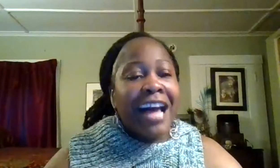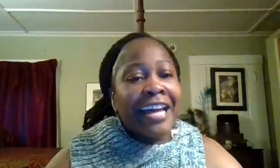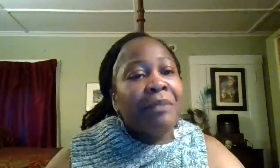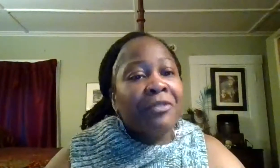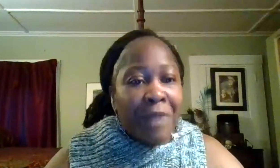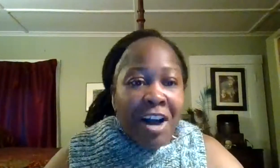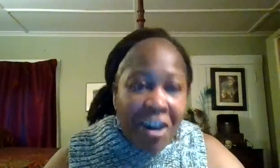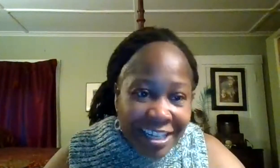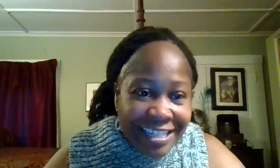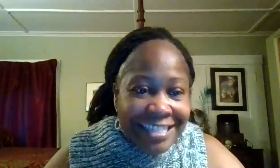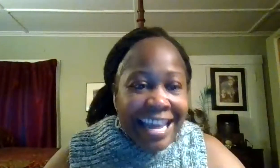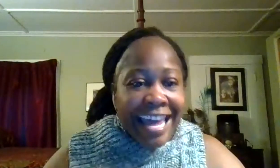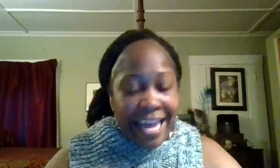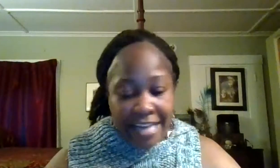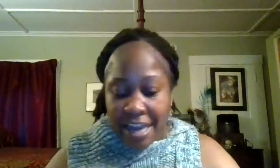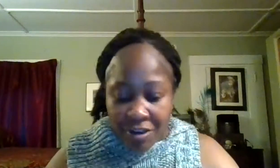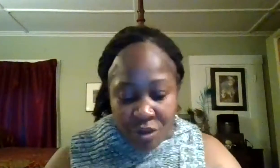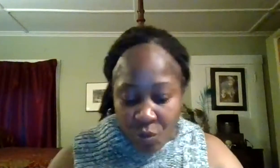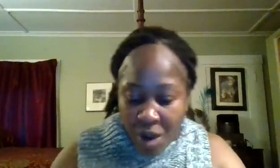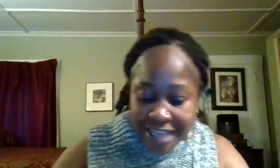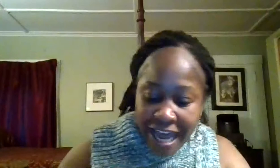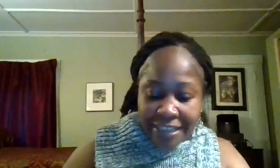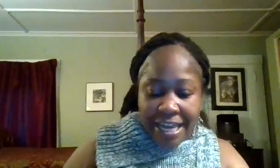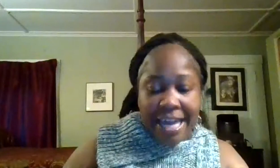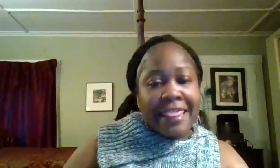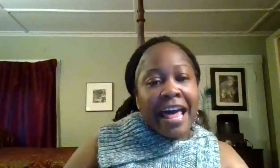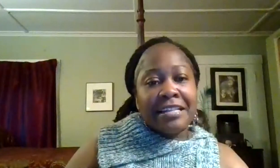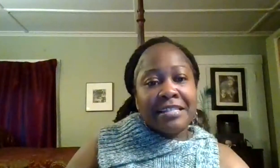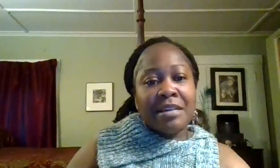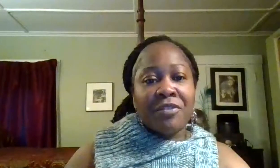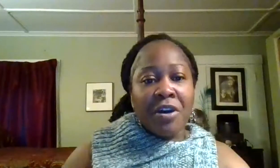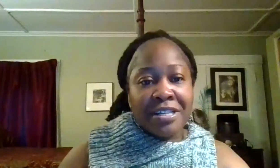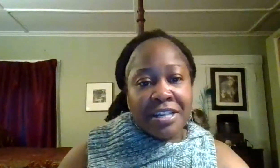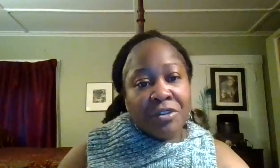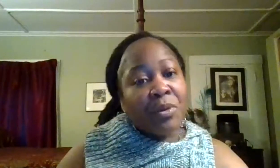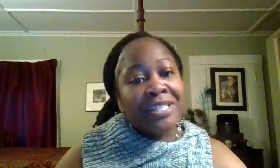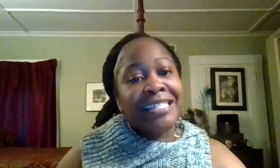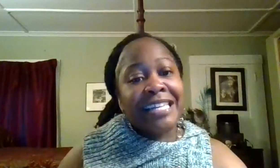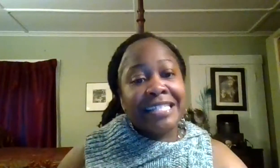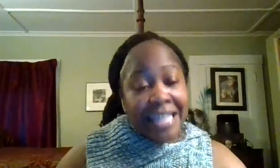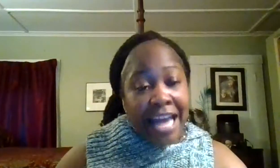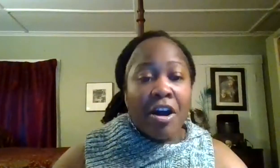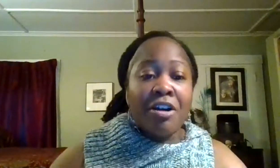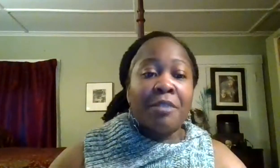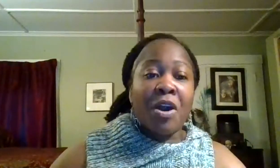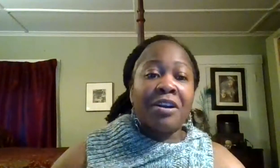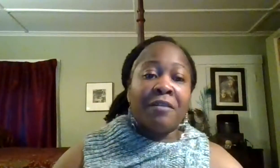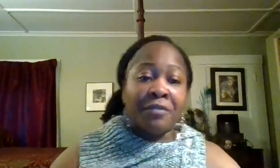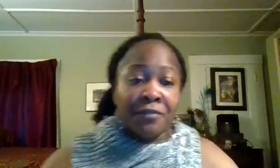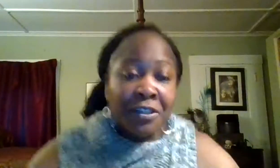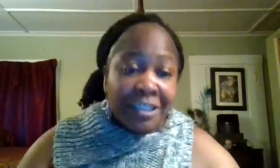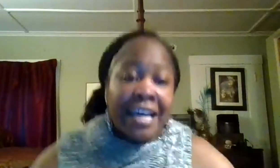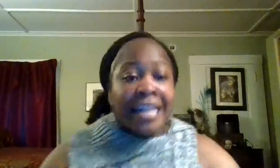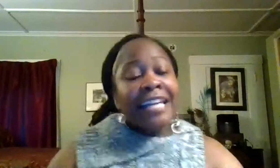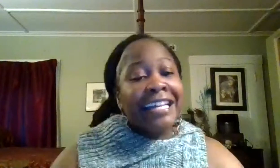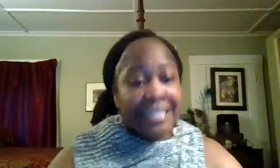on I Am a Vermont Artist. And I also want to highlight that some of the artists that you're going to see tonight are part of the